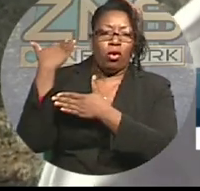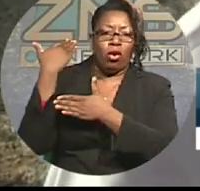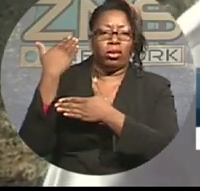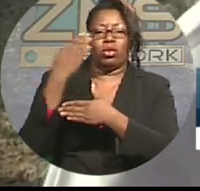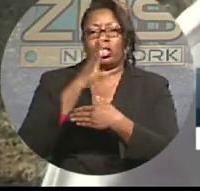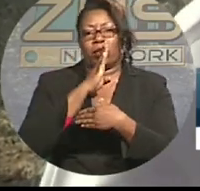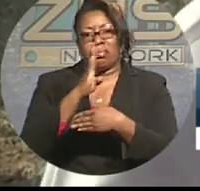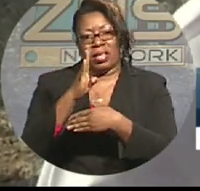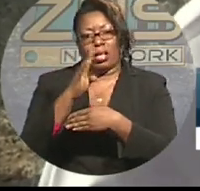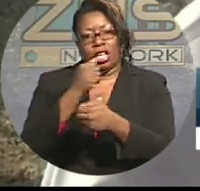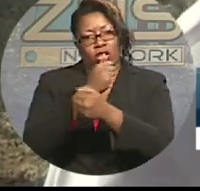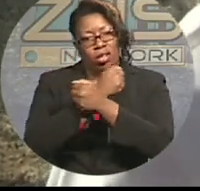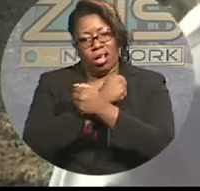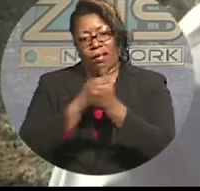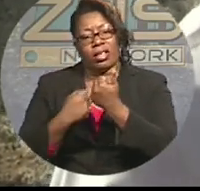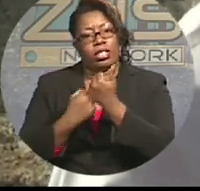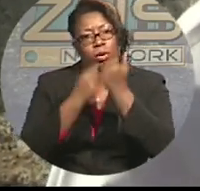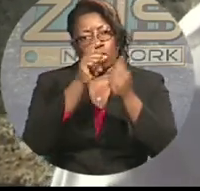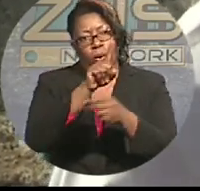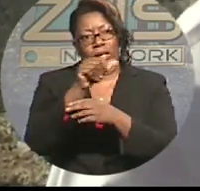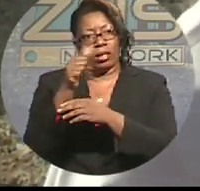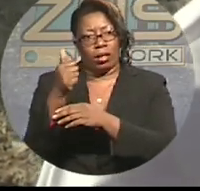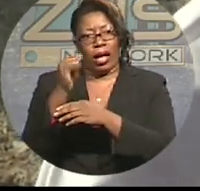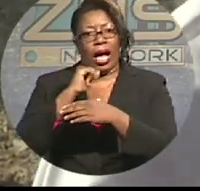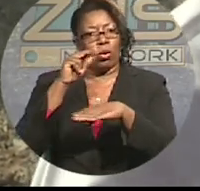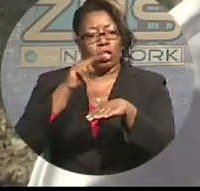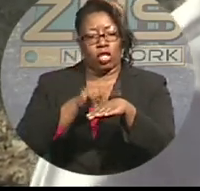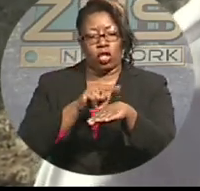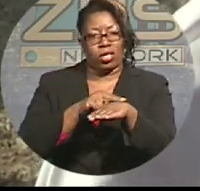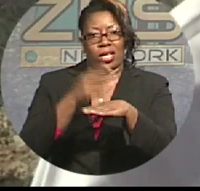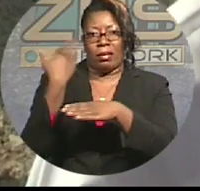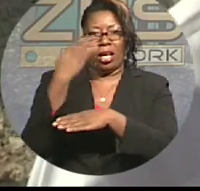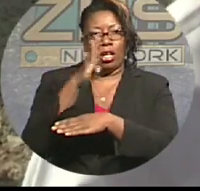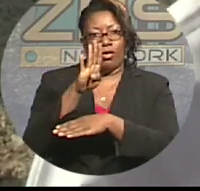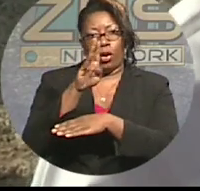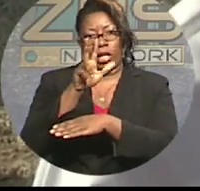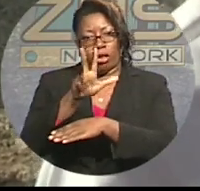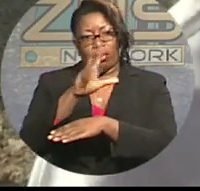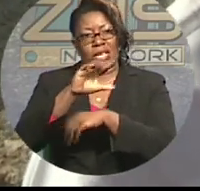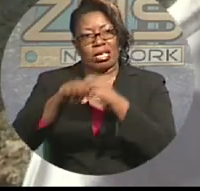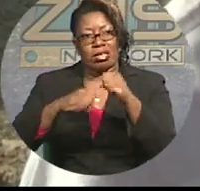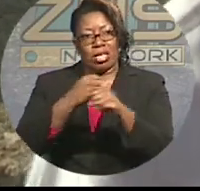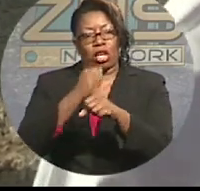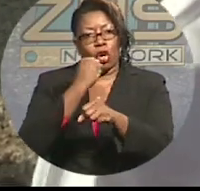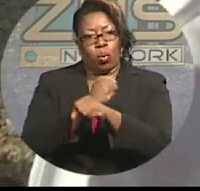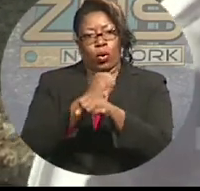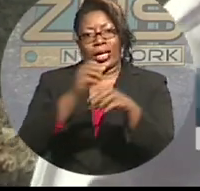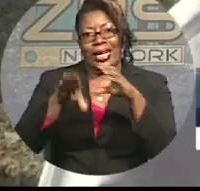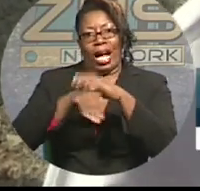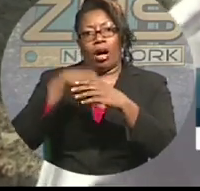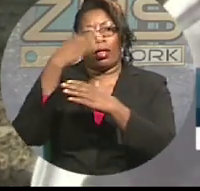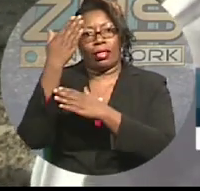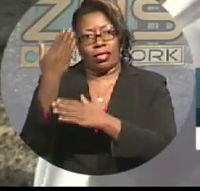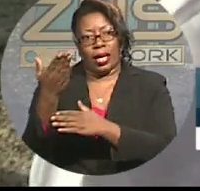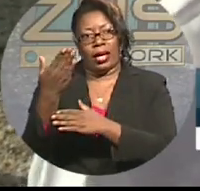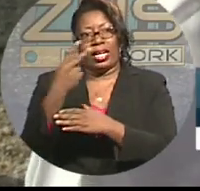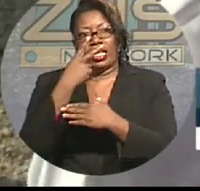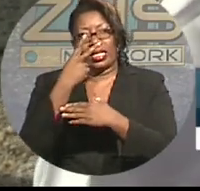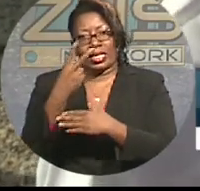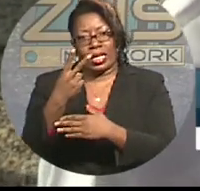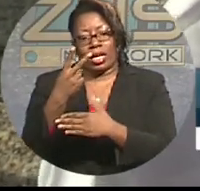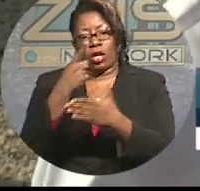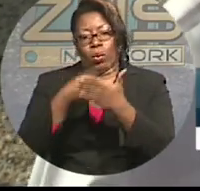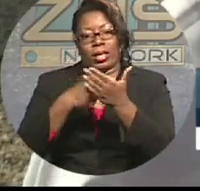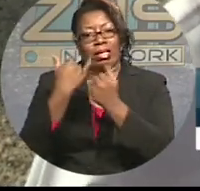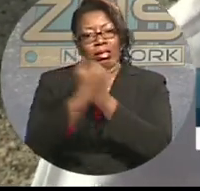support one another, because I've been doing nursing for the last 43 years. And working out there the other night, you know, just saying what this